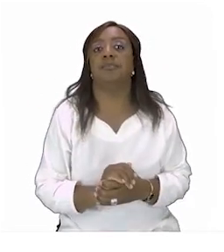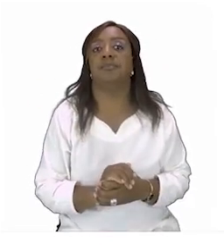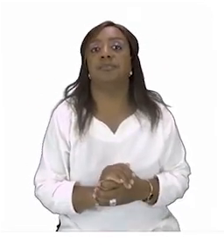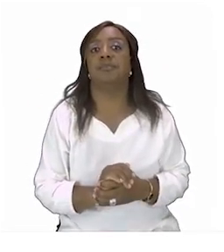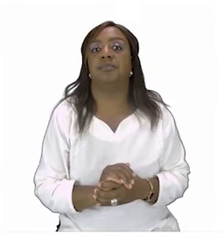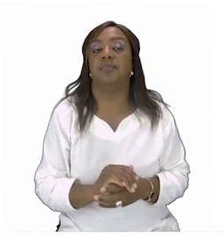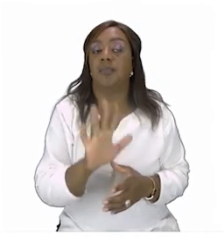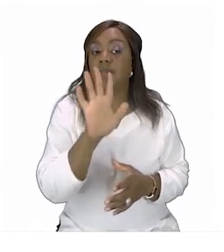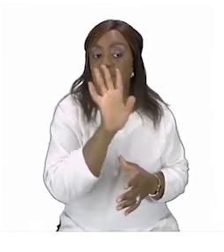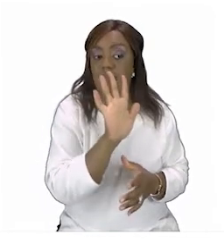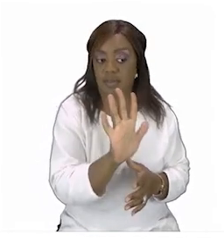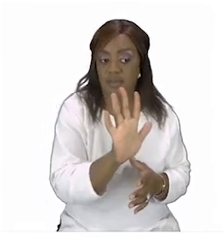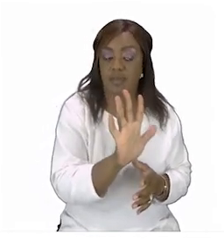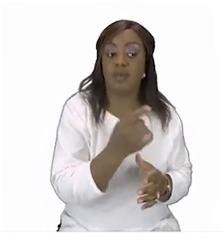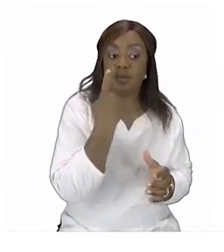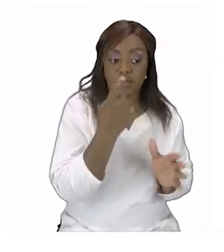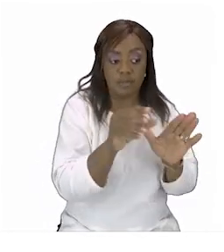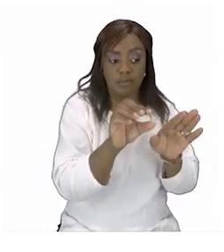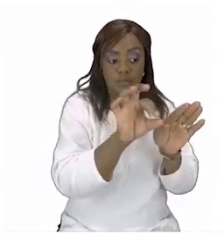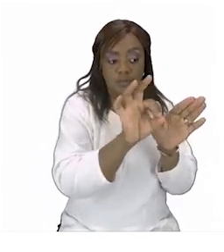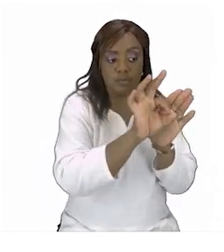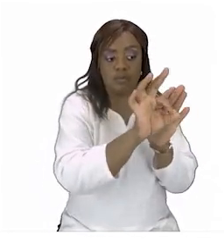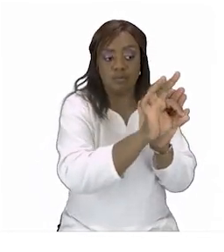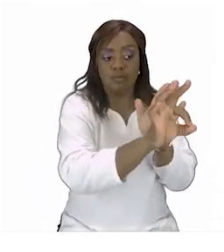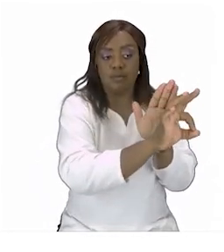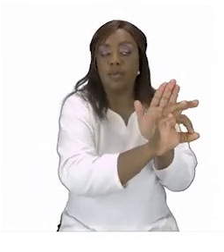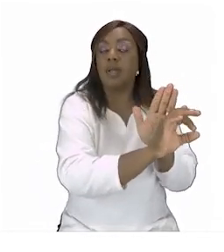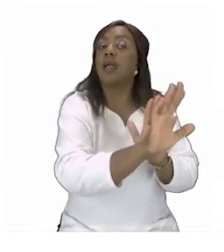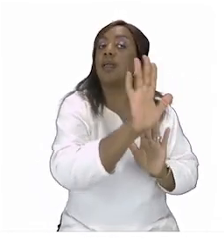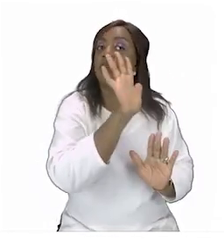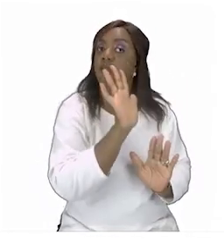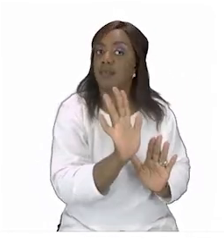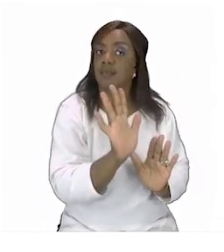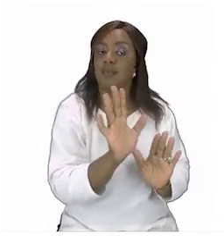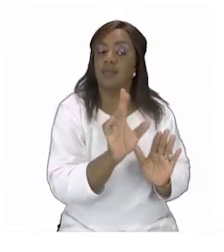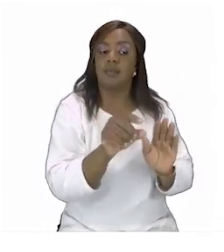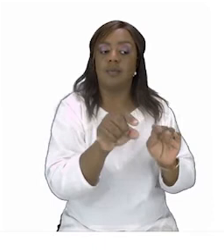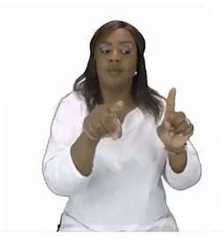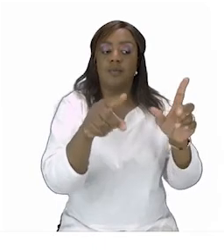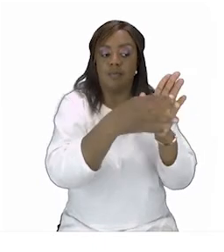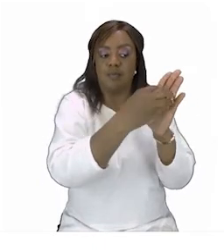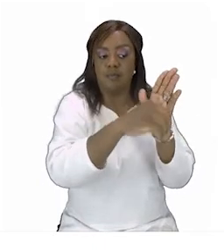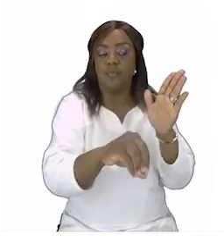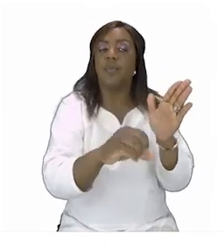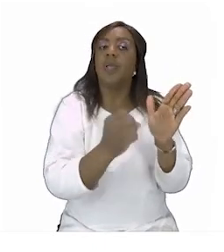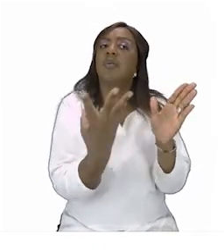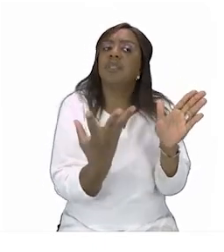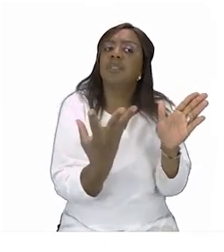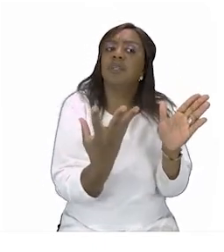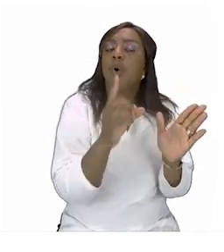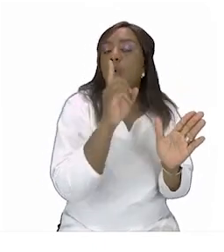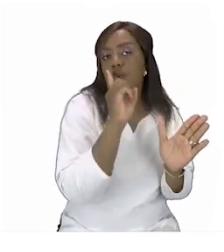1, 2, 3, 4, 5. So we can see 5 donuts, and they have crossed out how many?